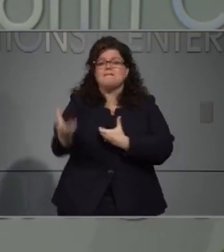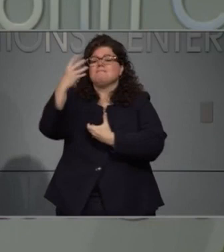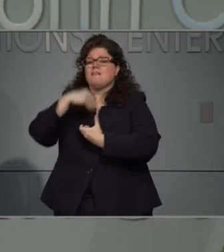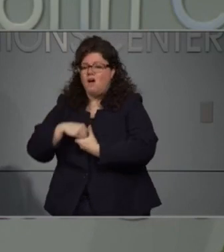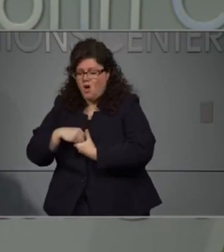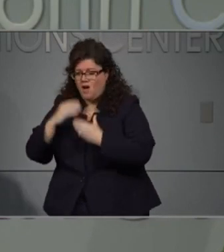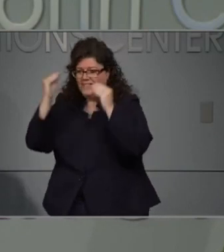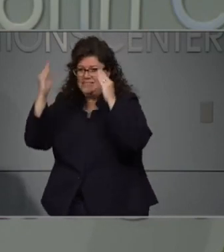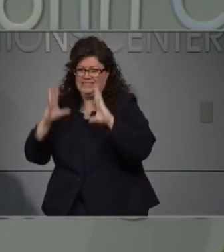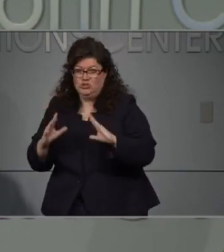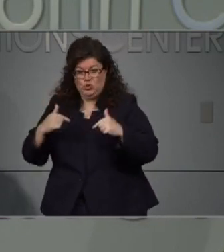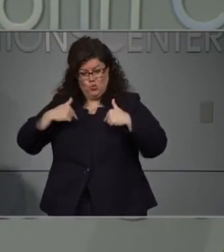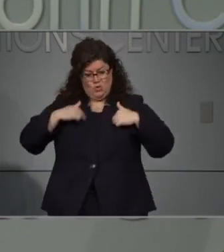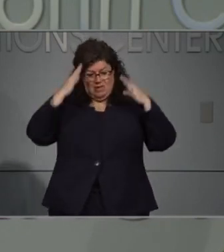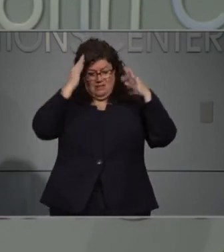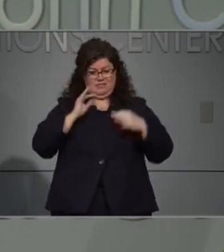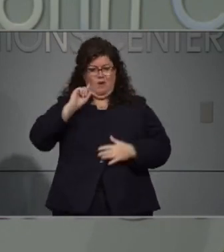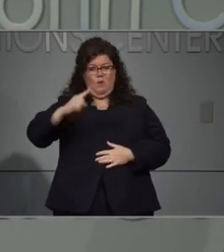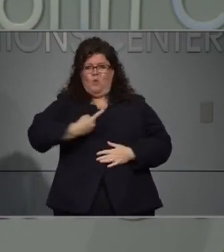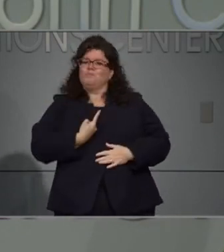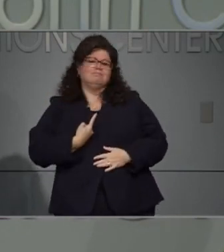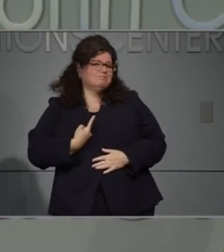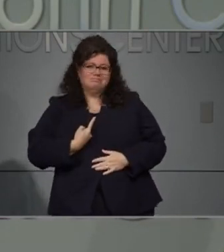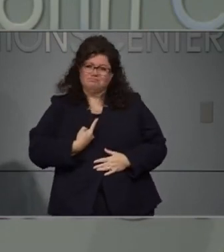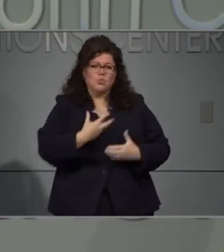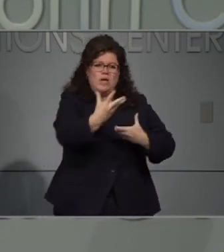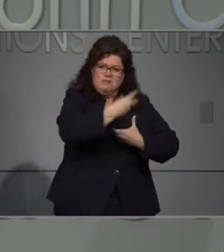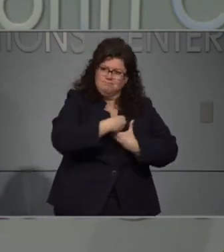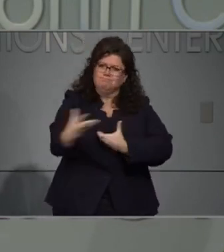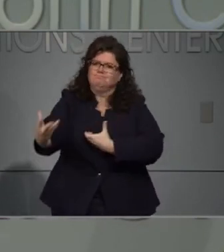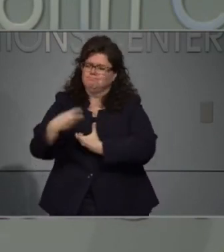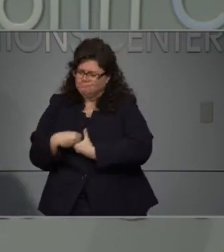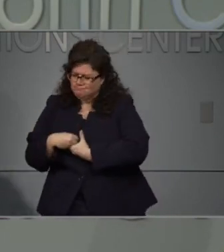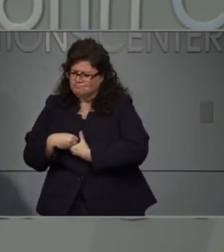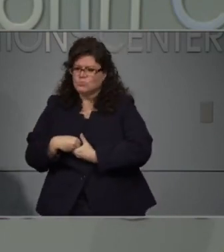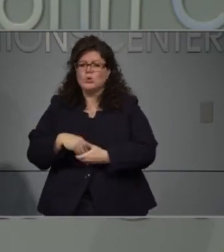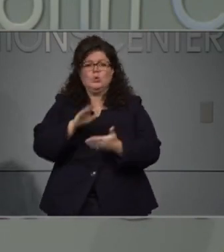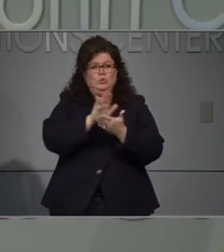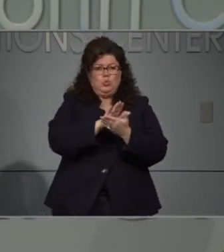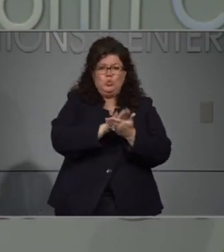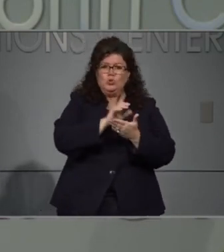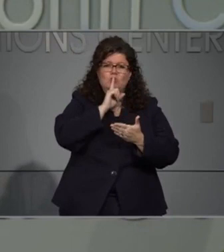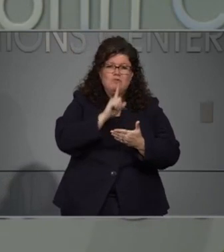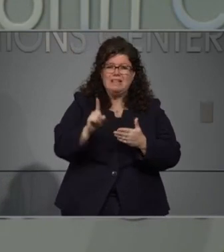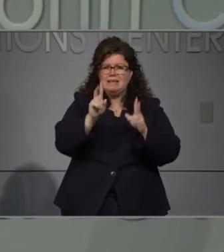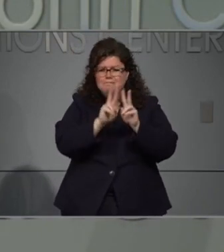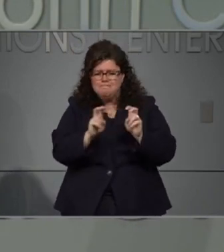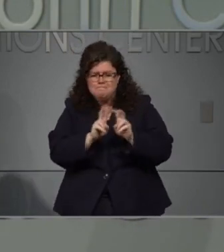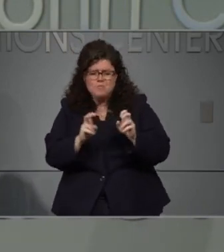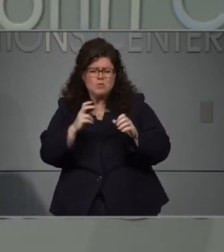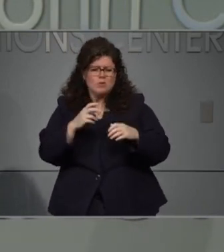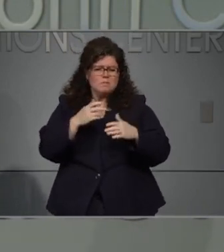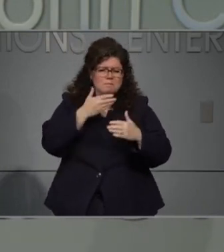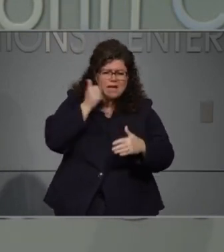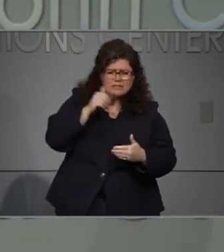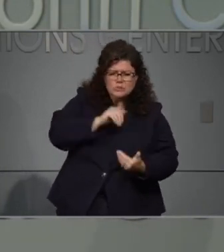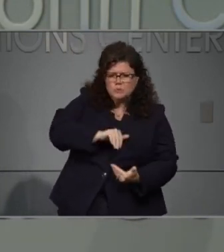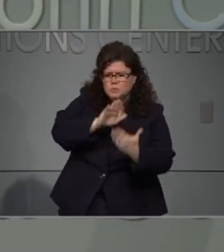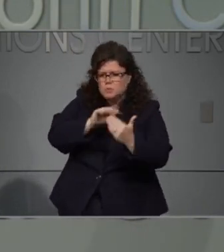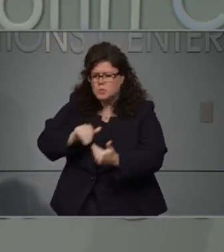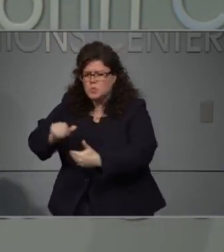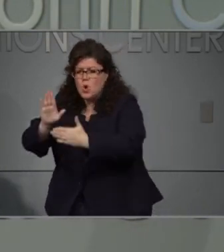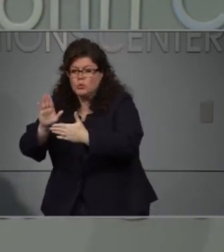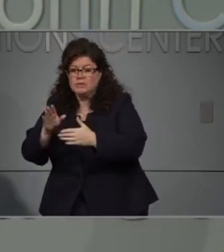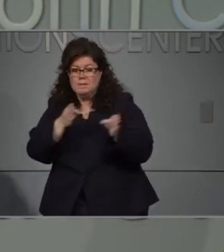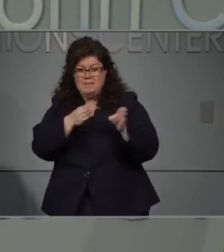in terms of Plan B. I think you're seeing school districts look hard at Plan B and all the requirements in the Strong Schools Plan and the